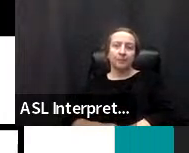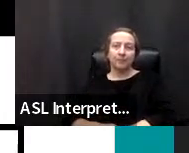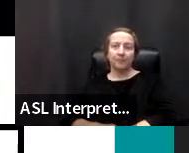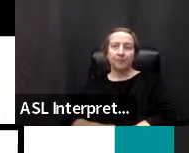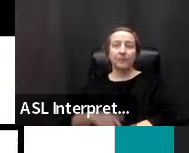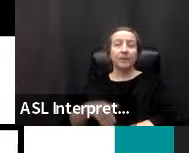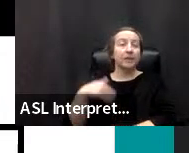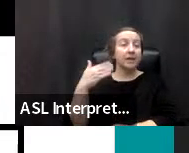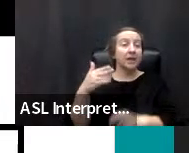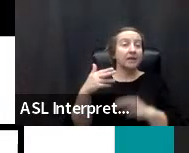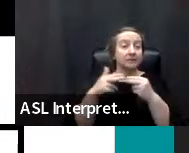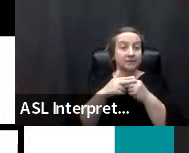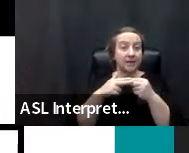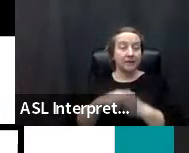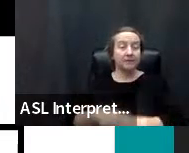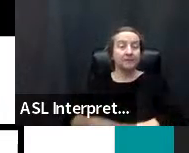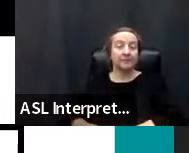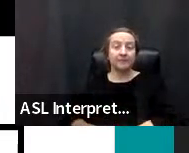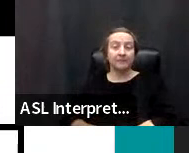Next slide.